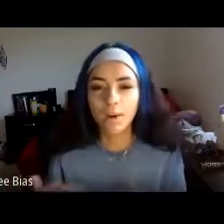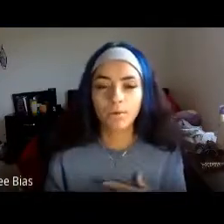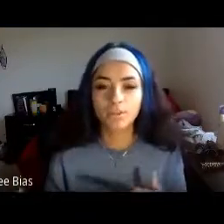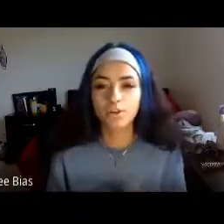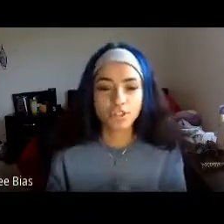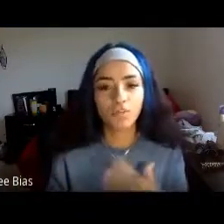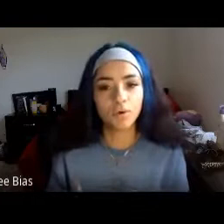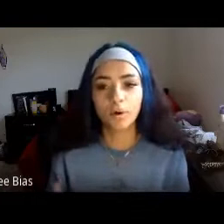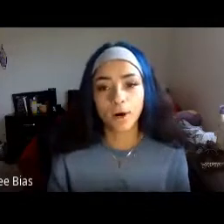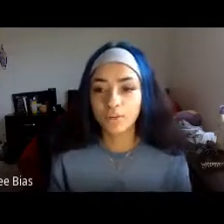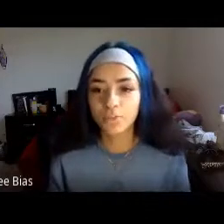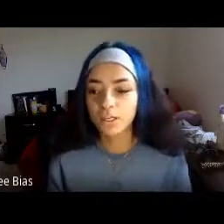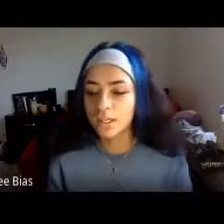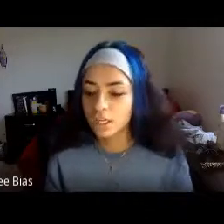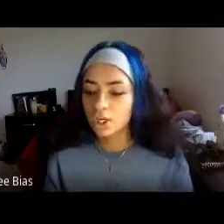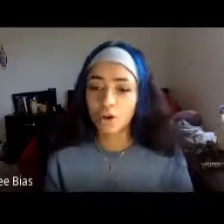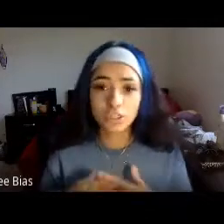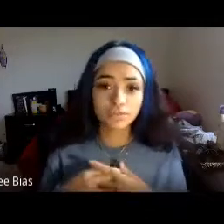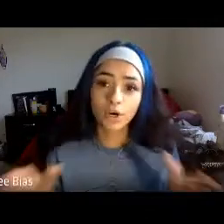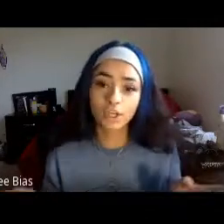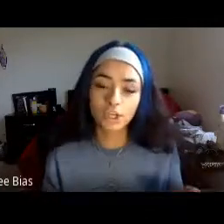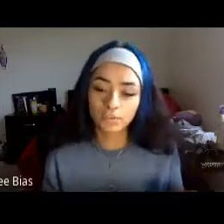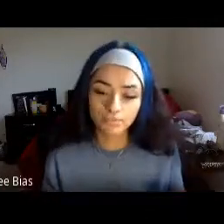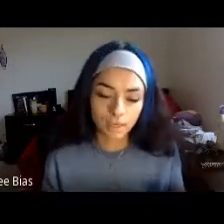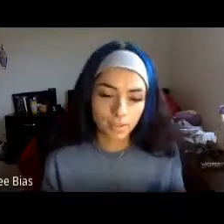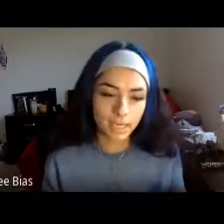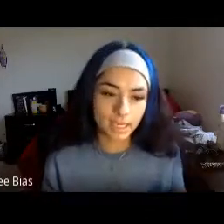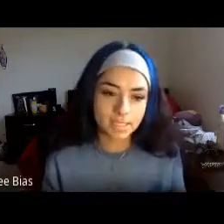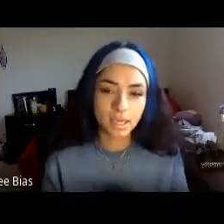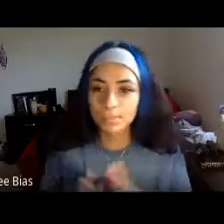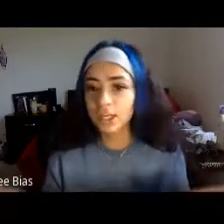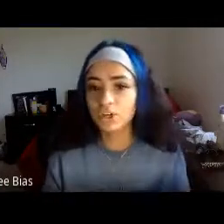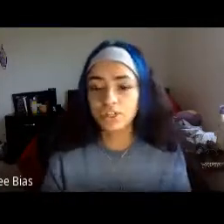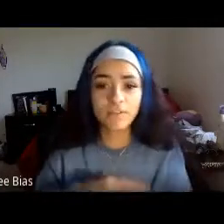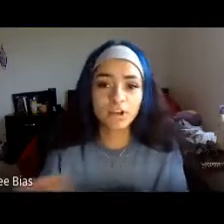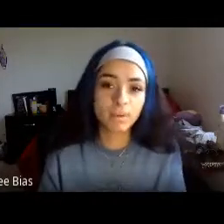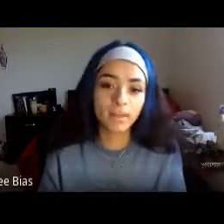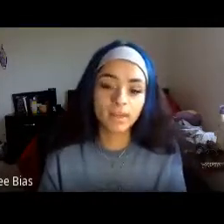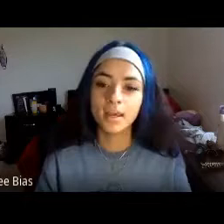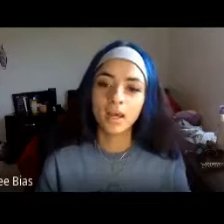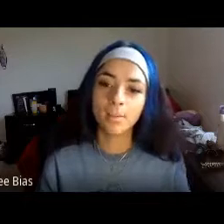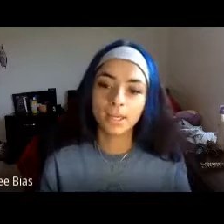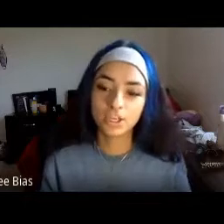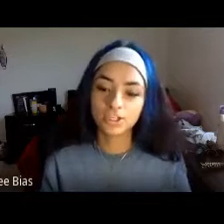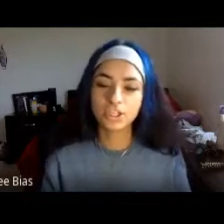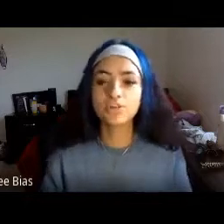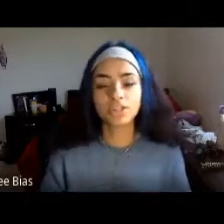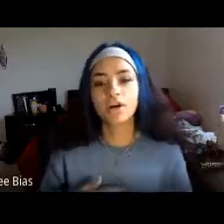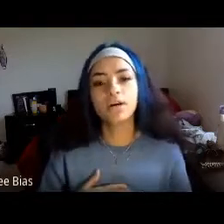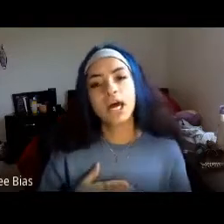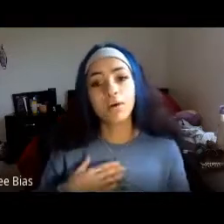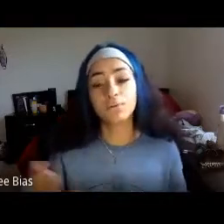like come up with it yourself if you weren't a part of the community. So just for, you know, I guess beginners, finger spelling is good to